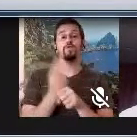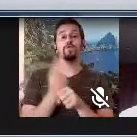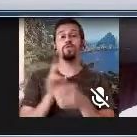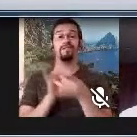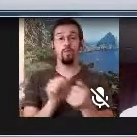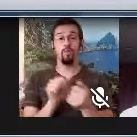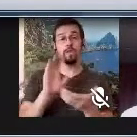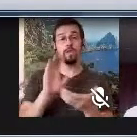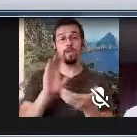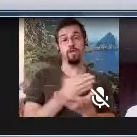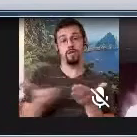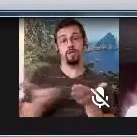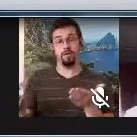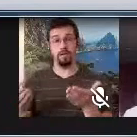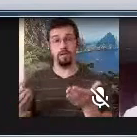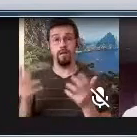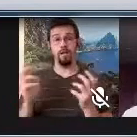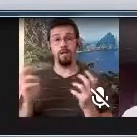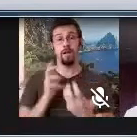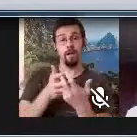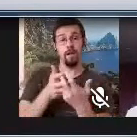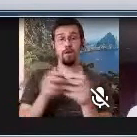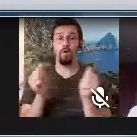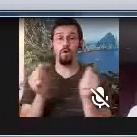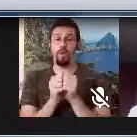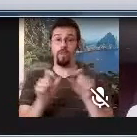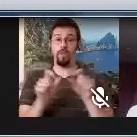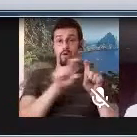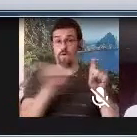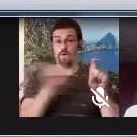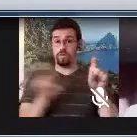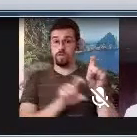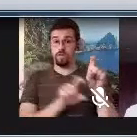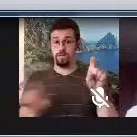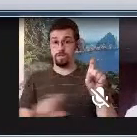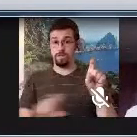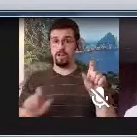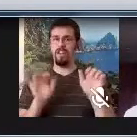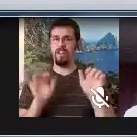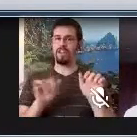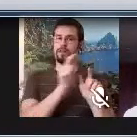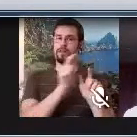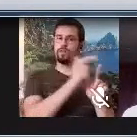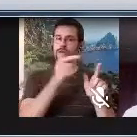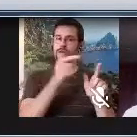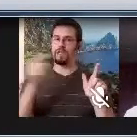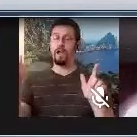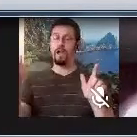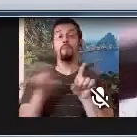with horizontal, which means events based in time, and vertical, meaning things that happen all at